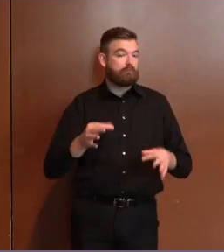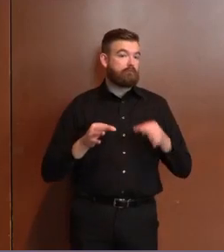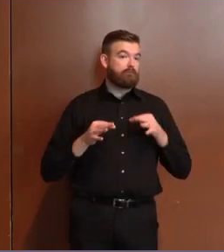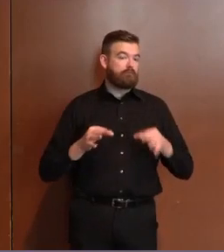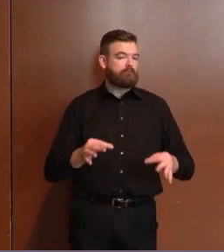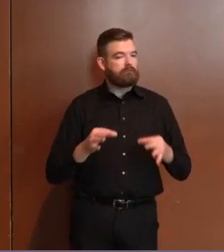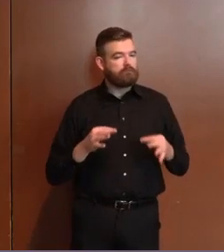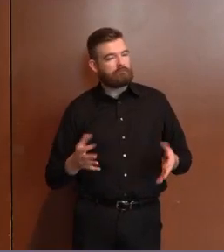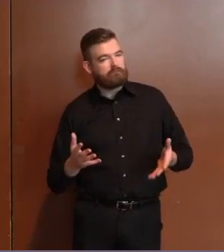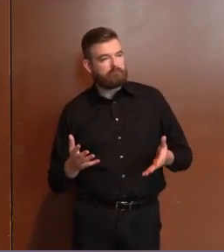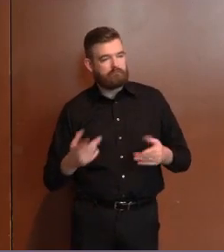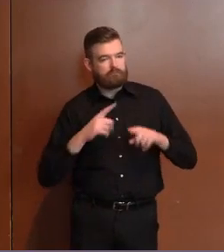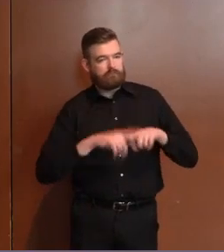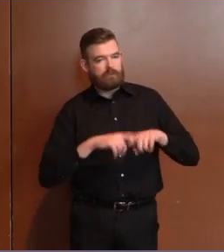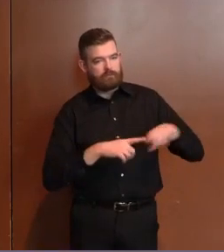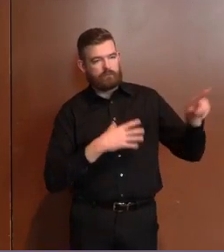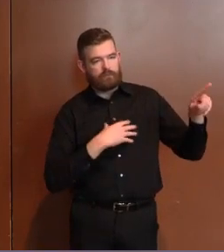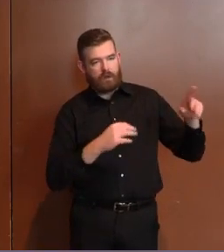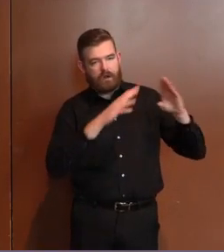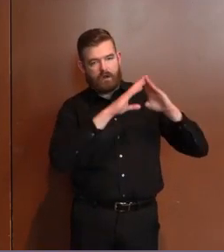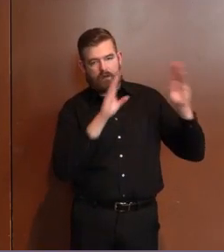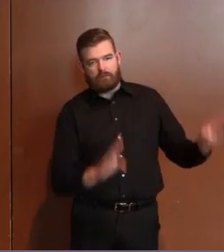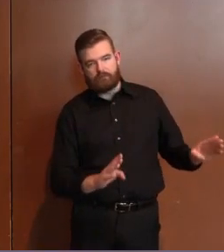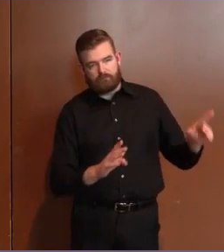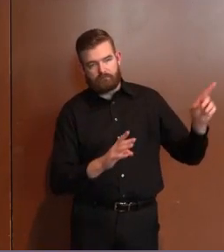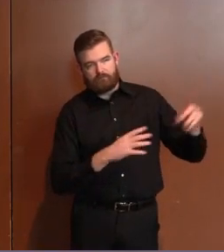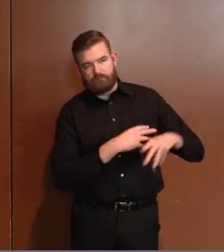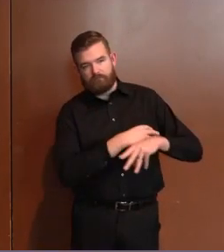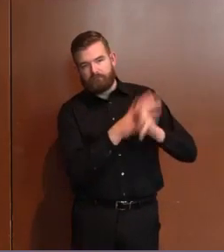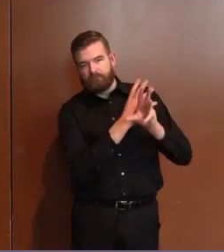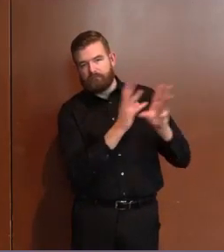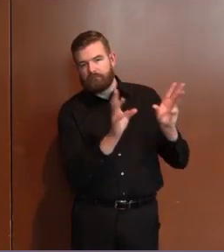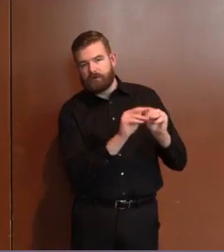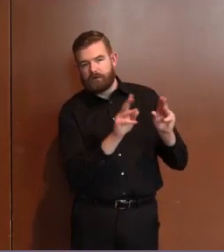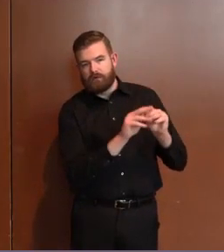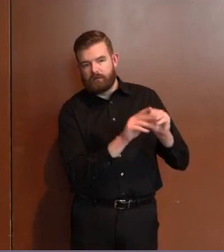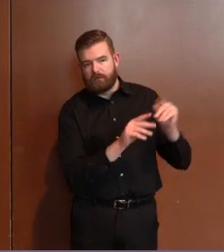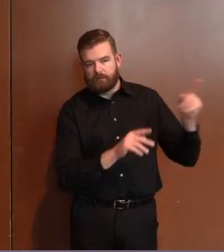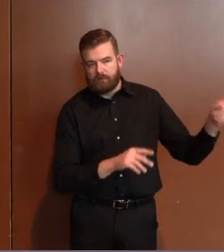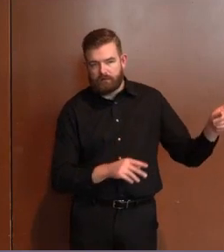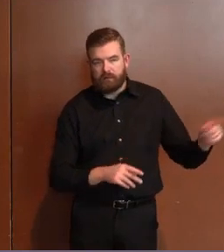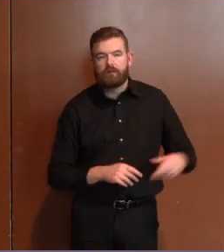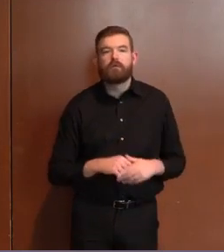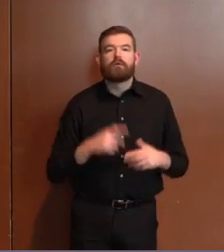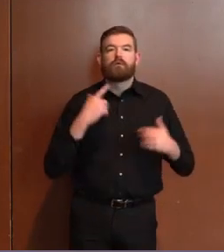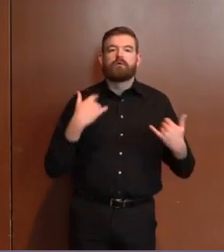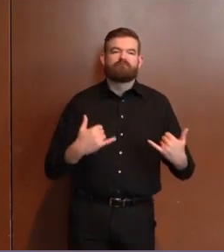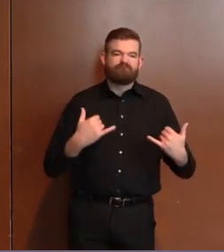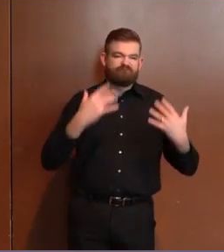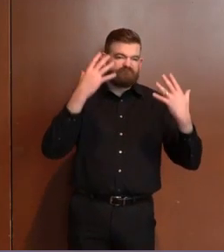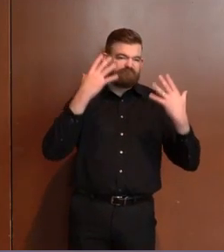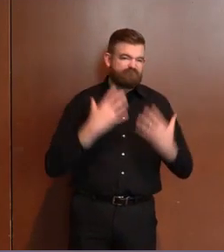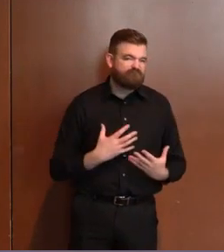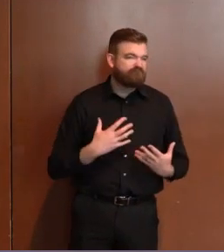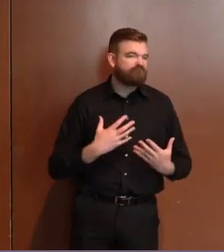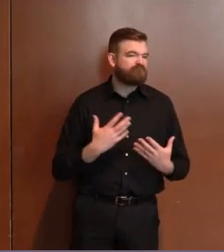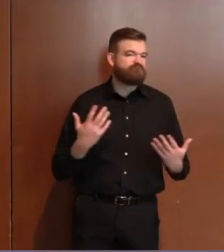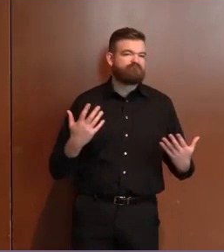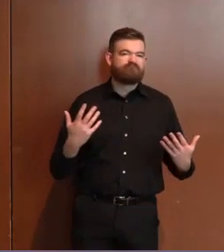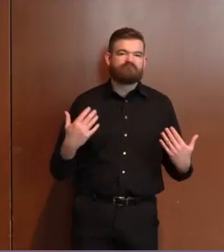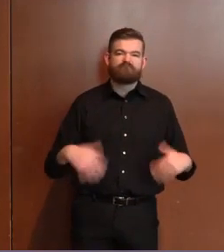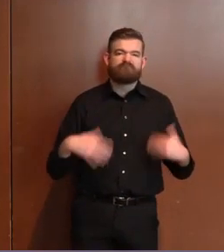VTC. This is as somber a day as we've had, and every one of them has been somber. But to think that New Jersey's toll